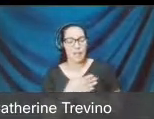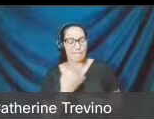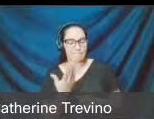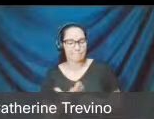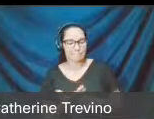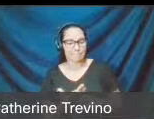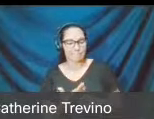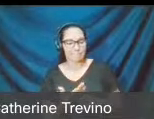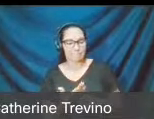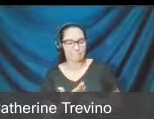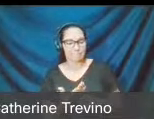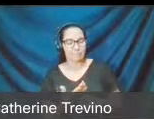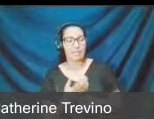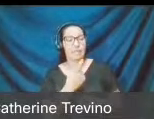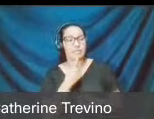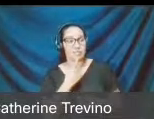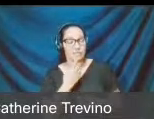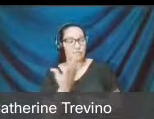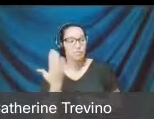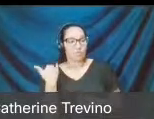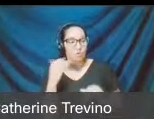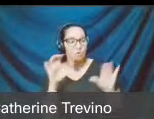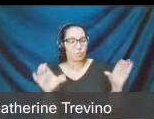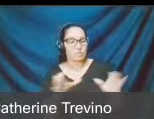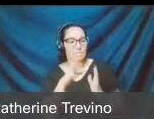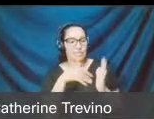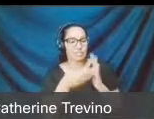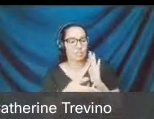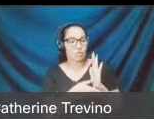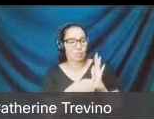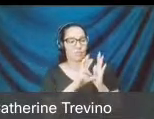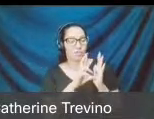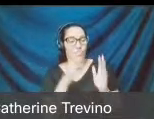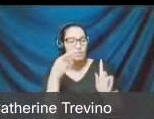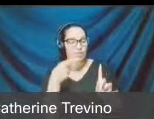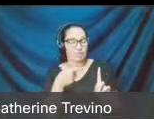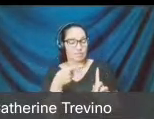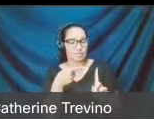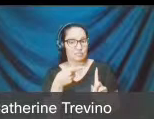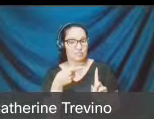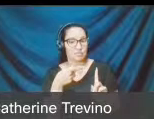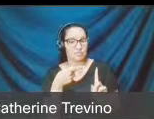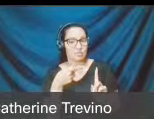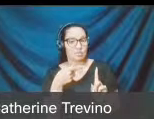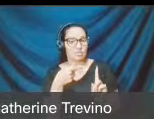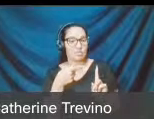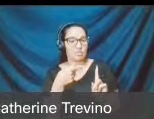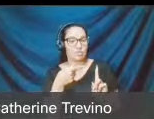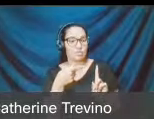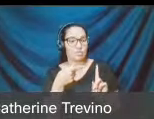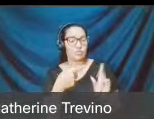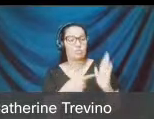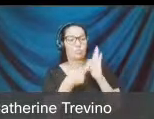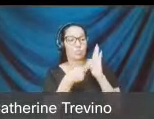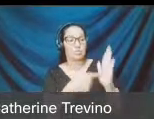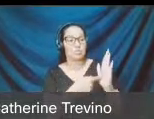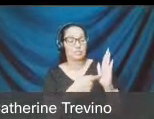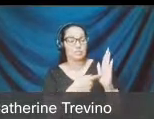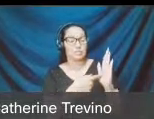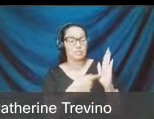As I said, when we did agenda review, and this was presented to me